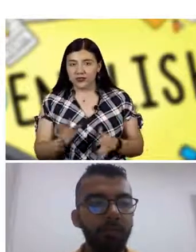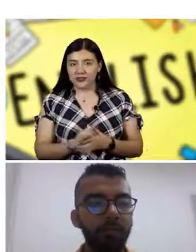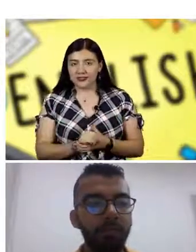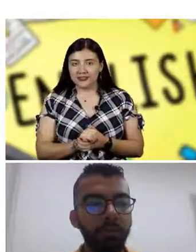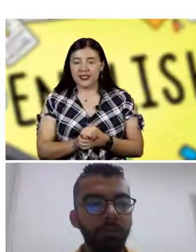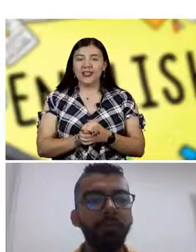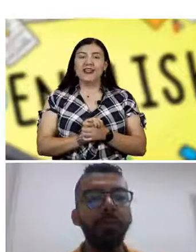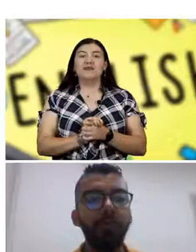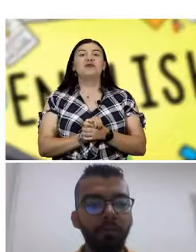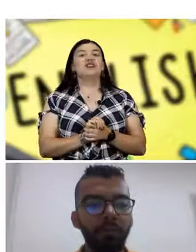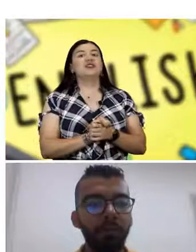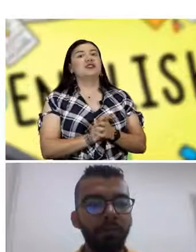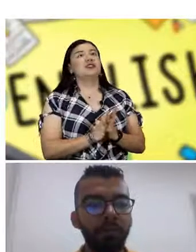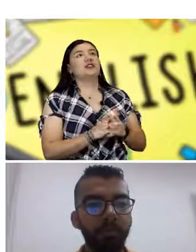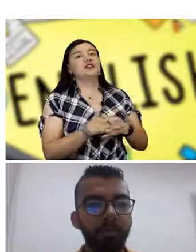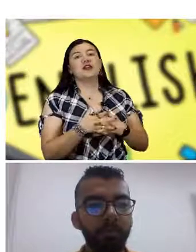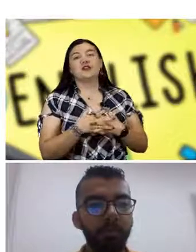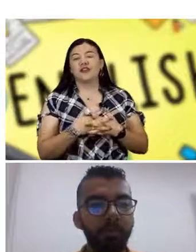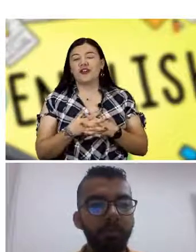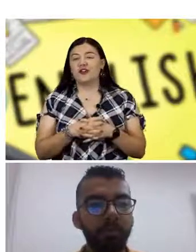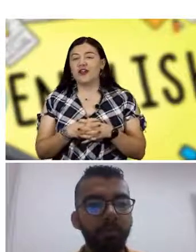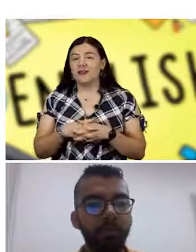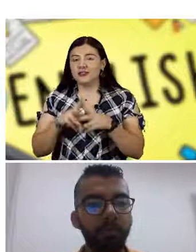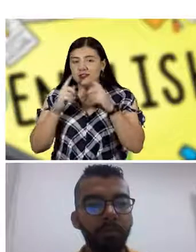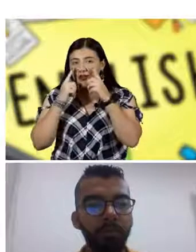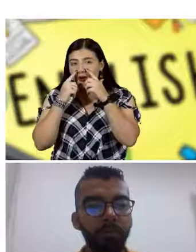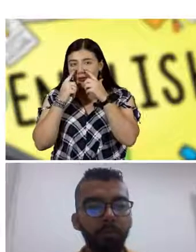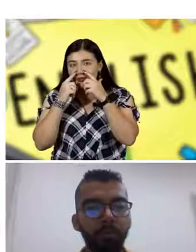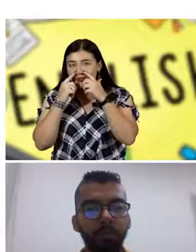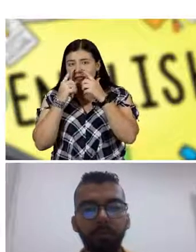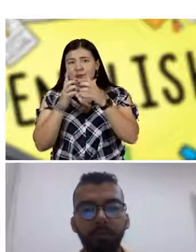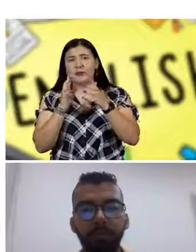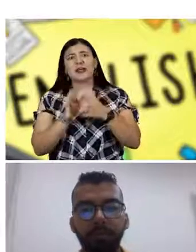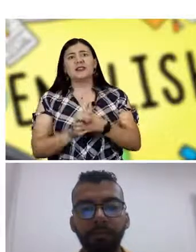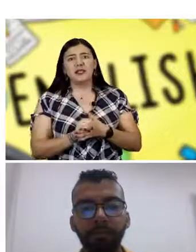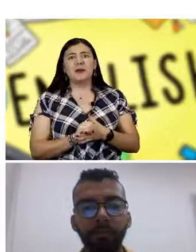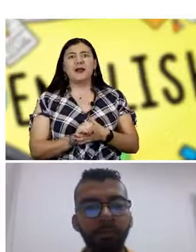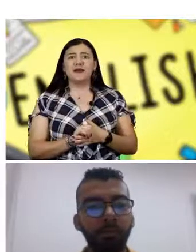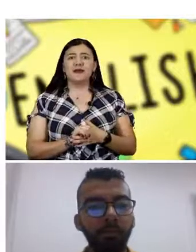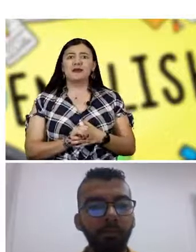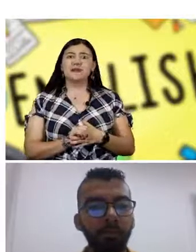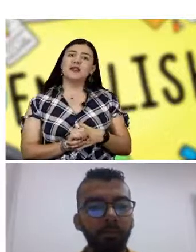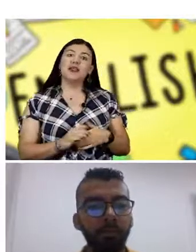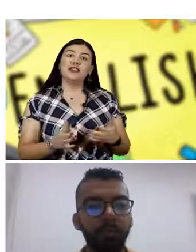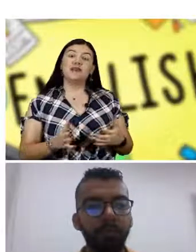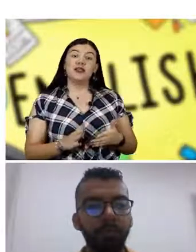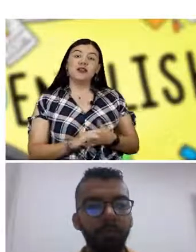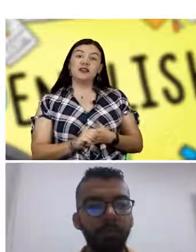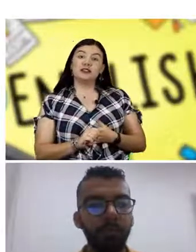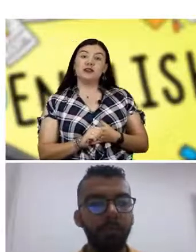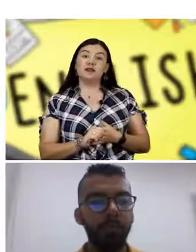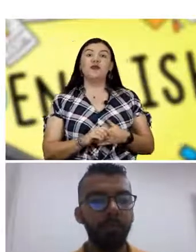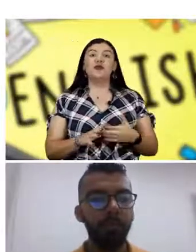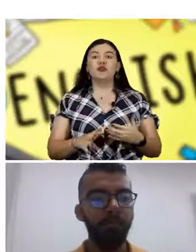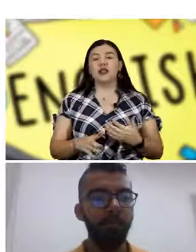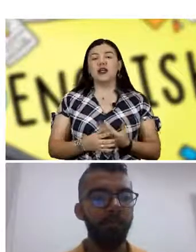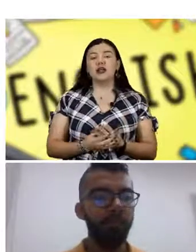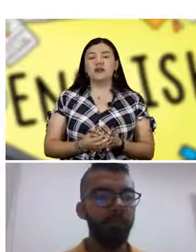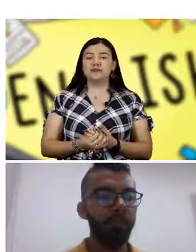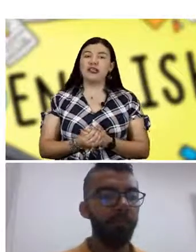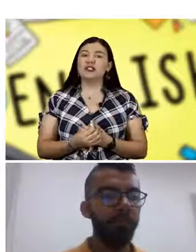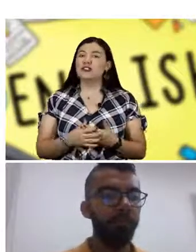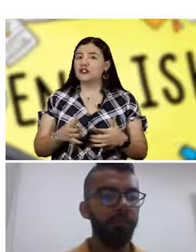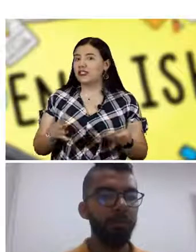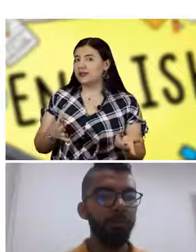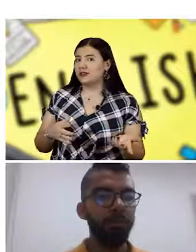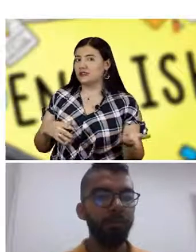easiest ones, ¿sí? Muchos de nosotros incluso recordamos nose porque es una palabra también en español, ¿sí? Muy